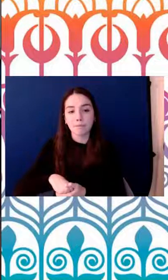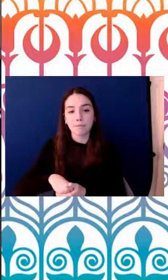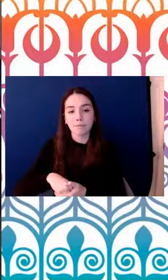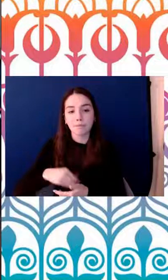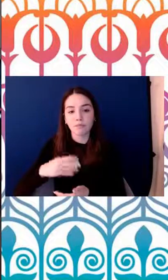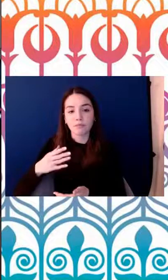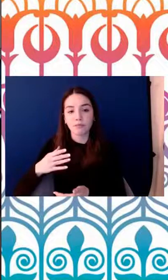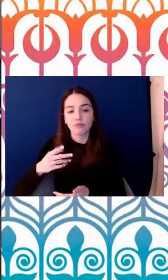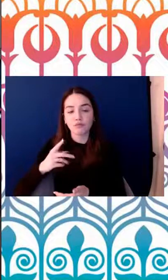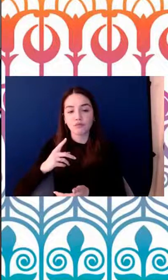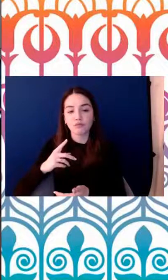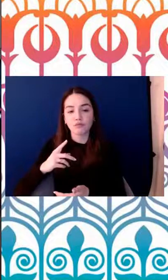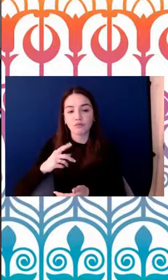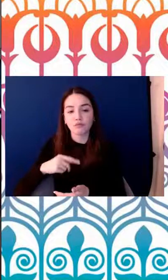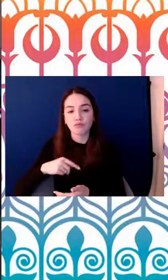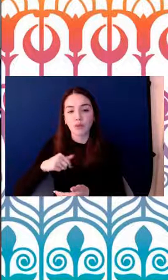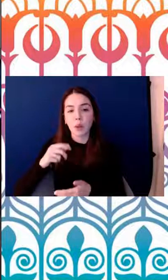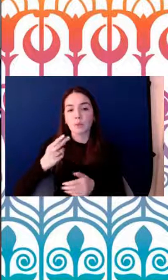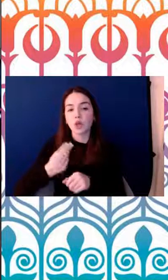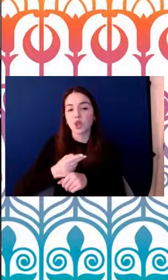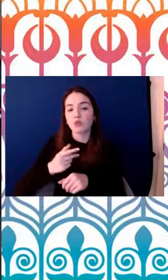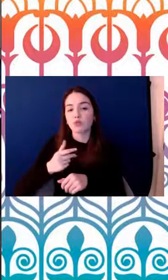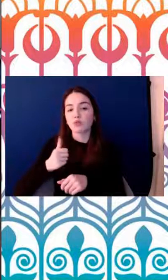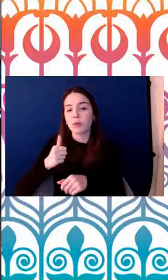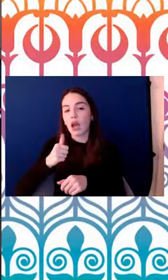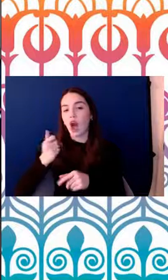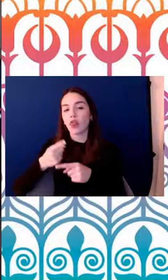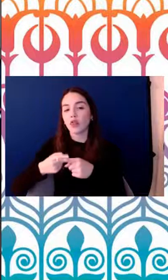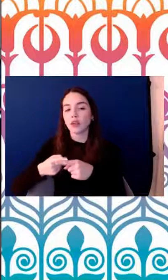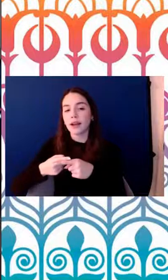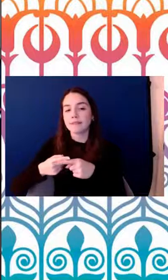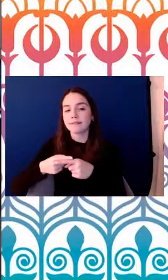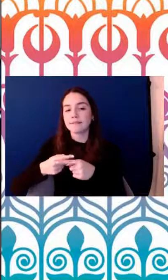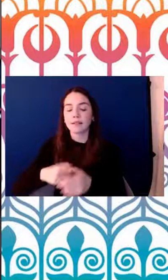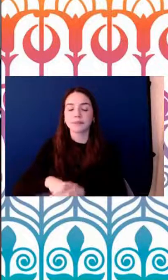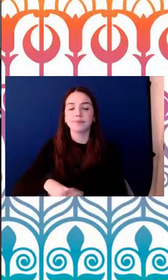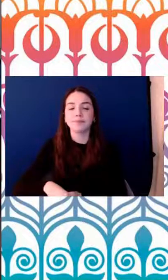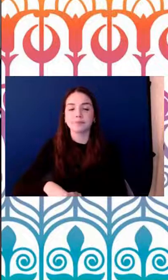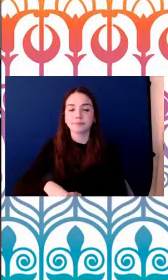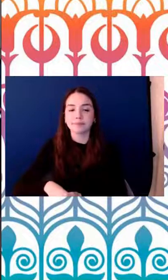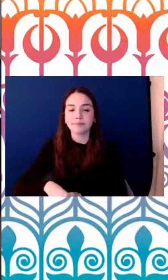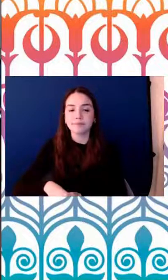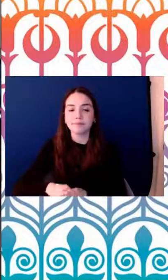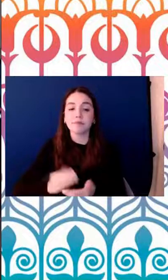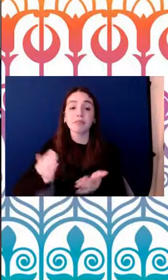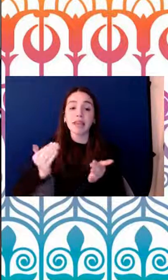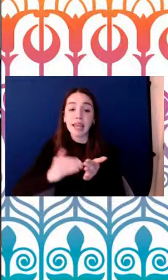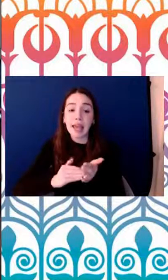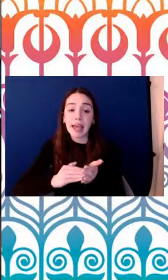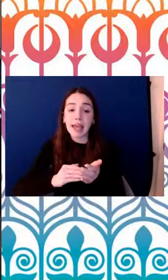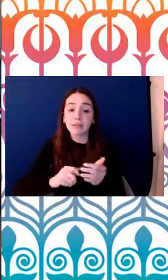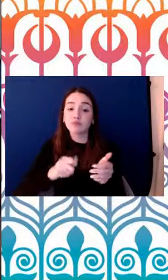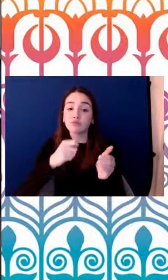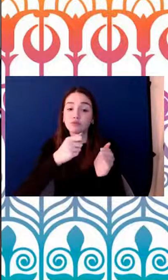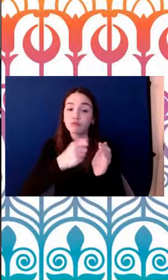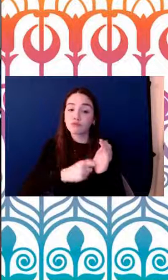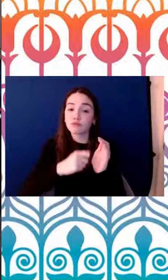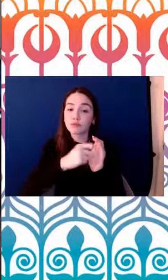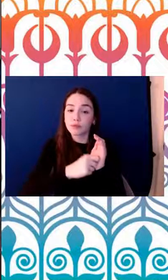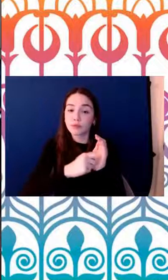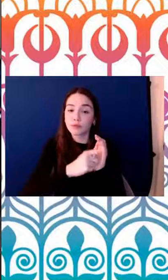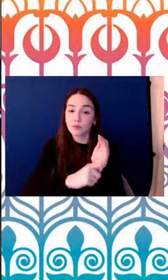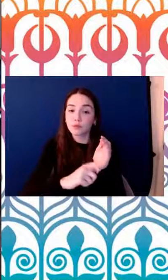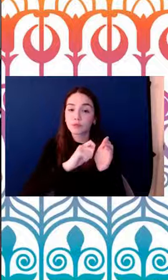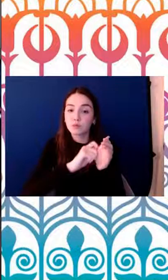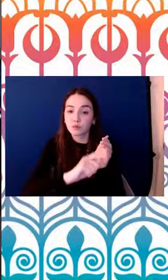going to use this one to cook with you guys. And I'm going to crisscross it. And again, what I like to do in